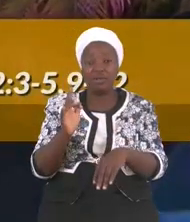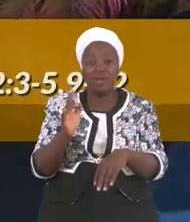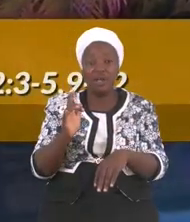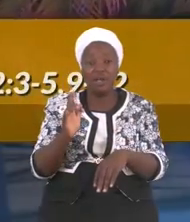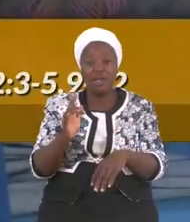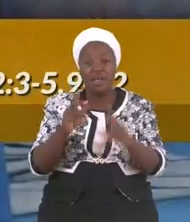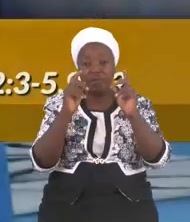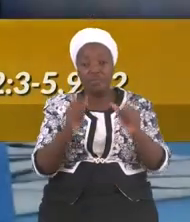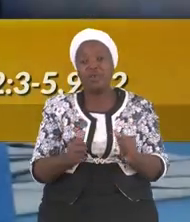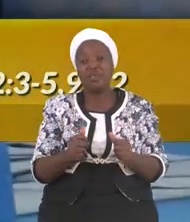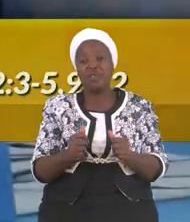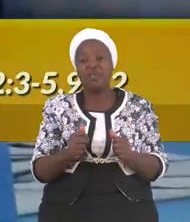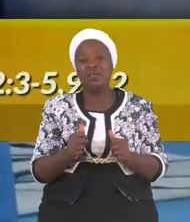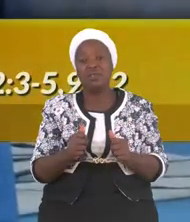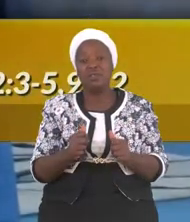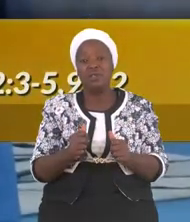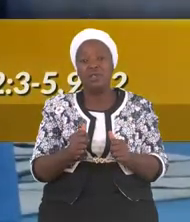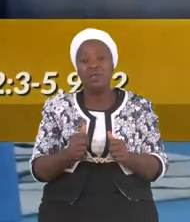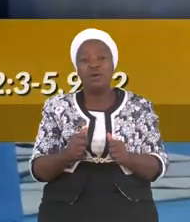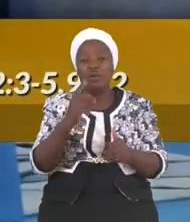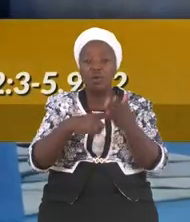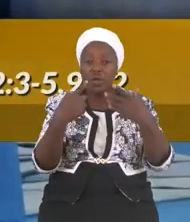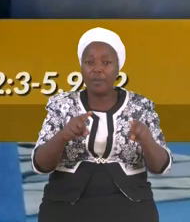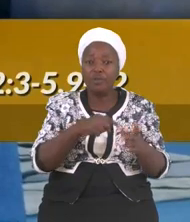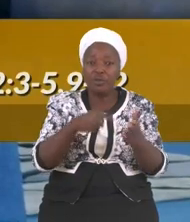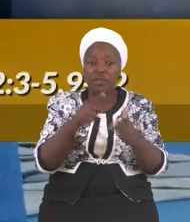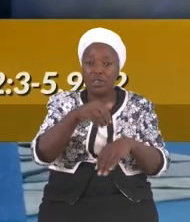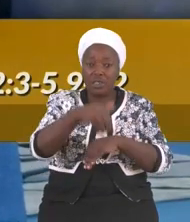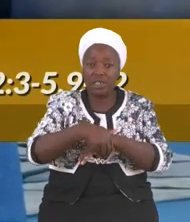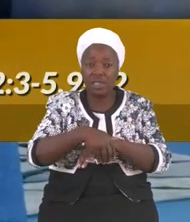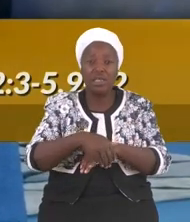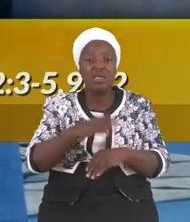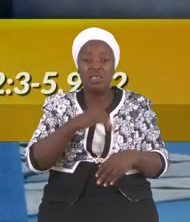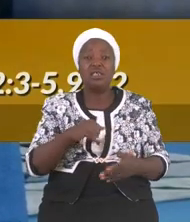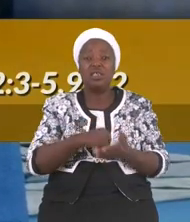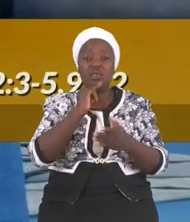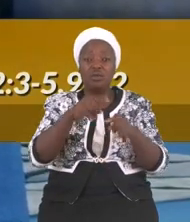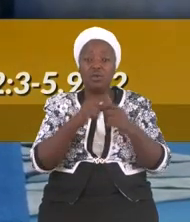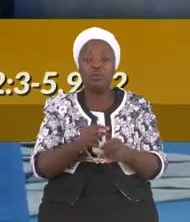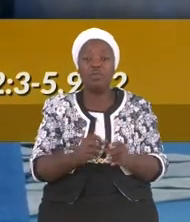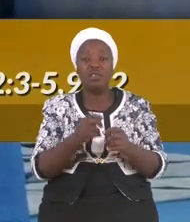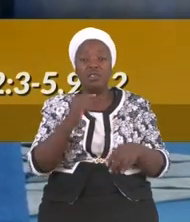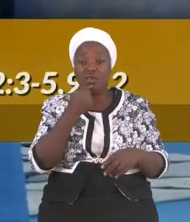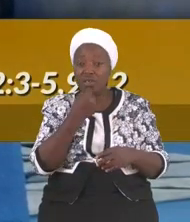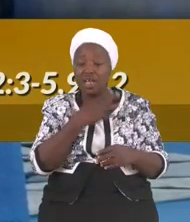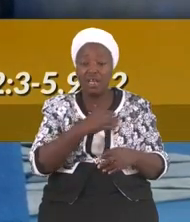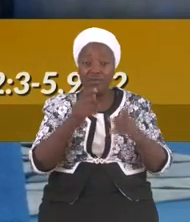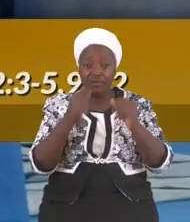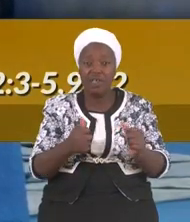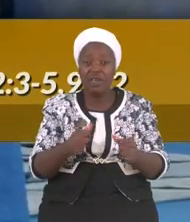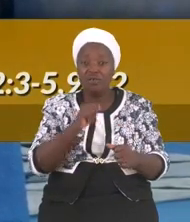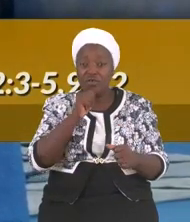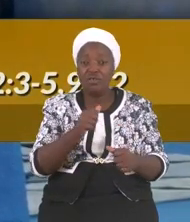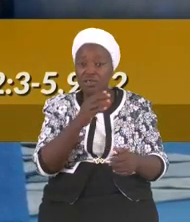tonight? Incredible. He'll make the impossible possible in your life. It will turn